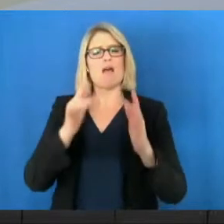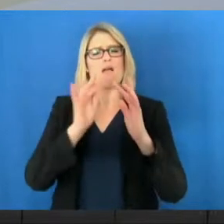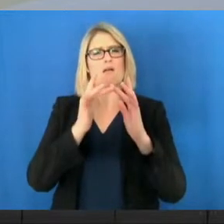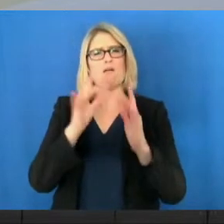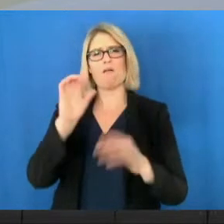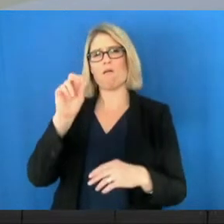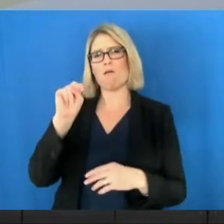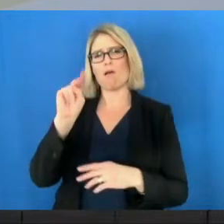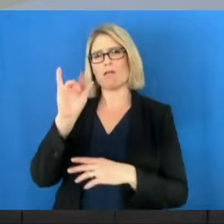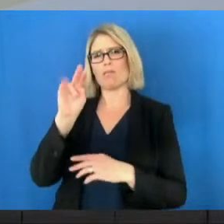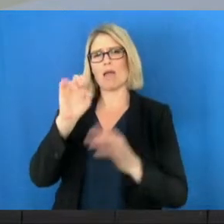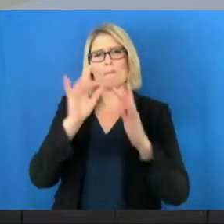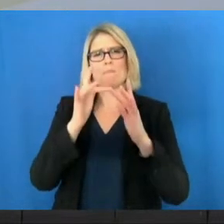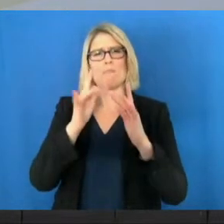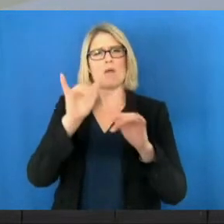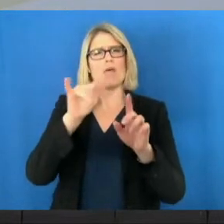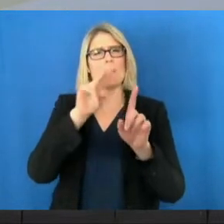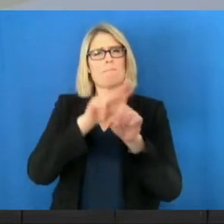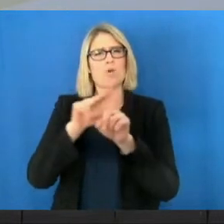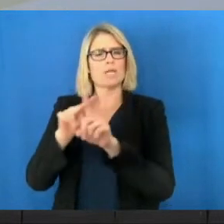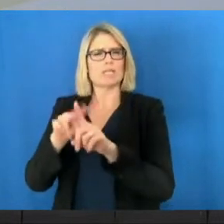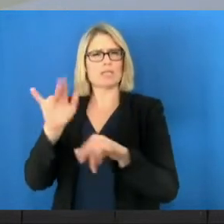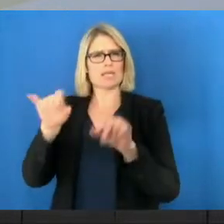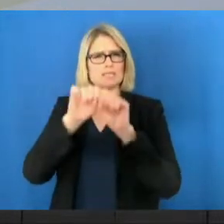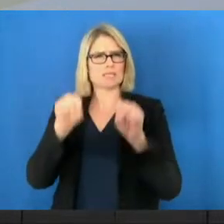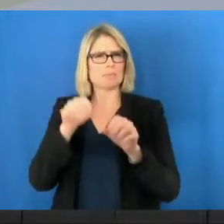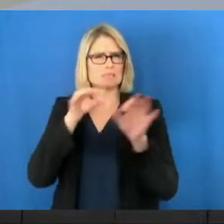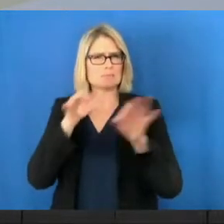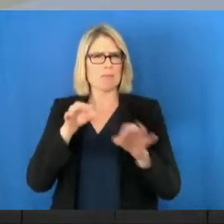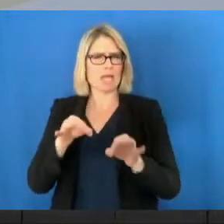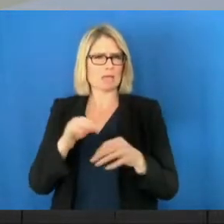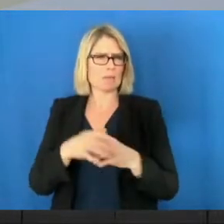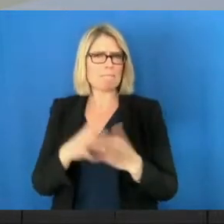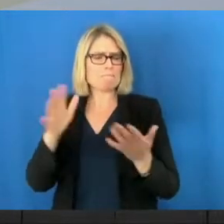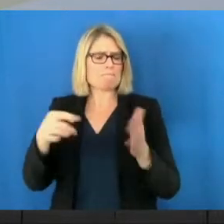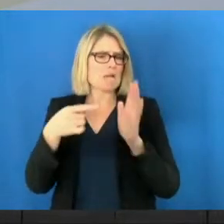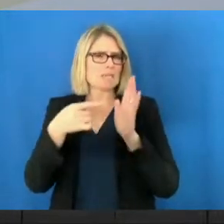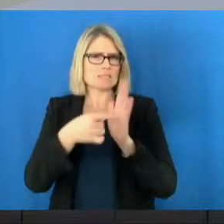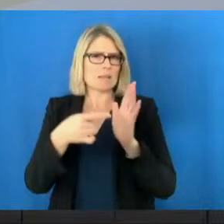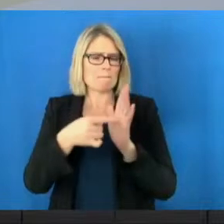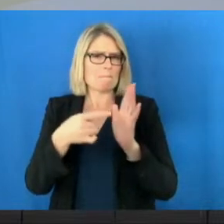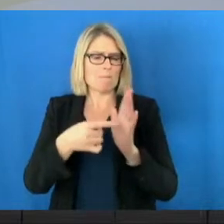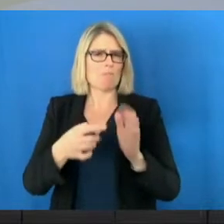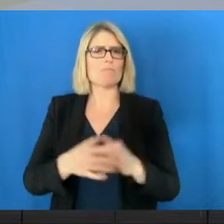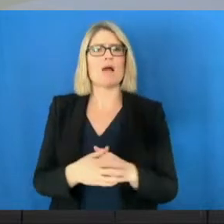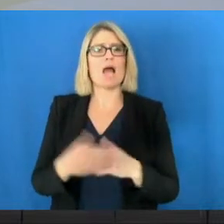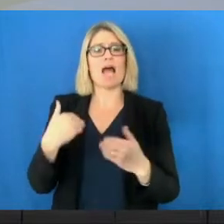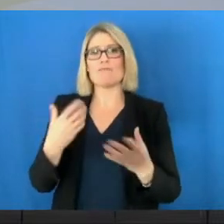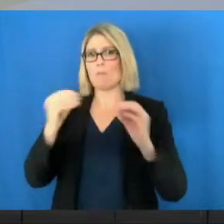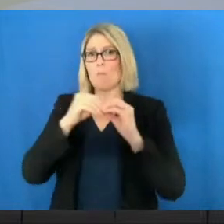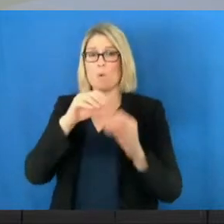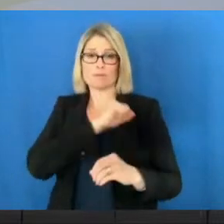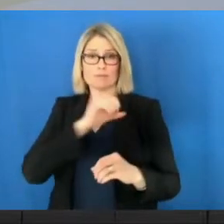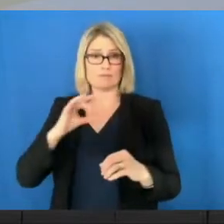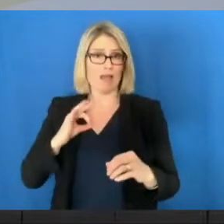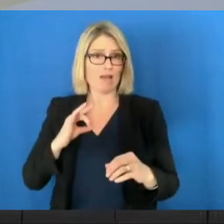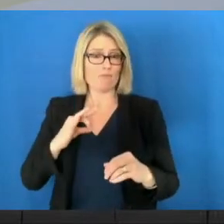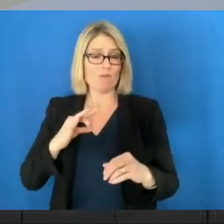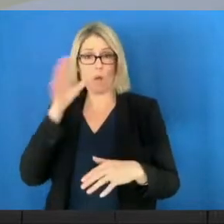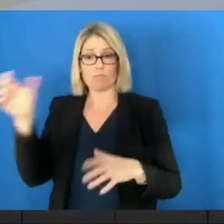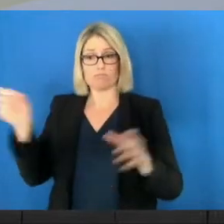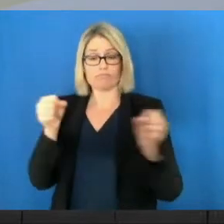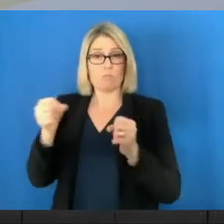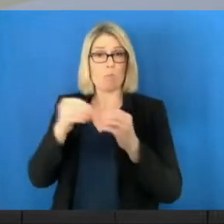system will work? Will there be, for example, extra staff to handle